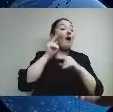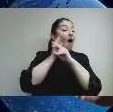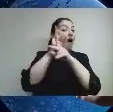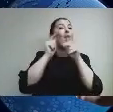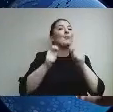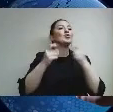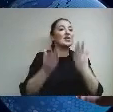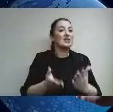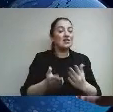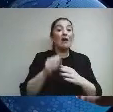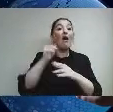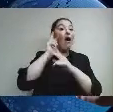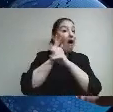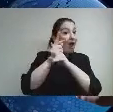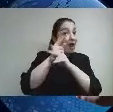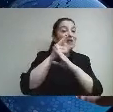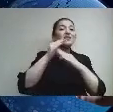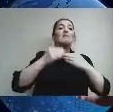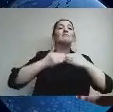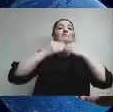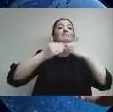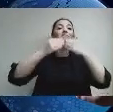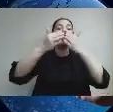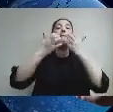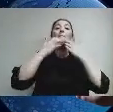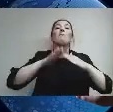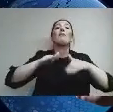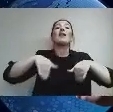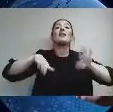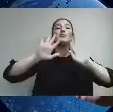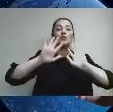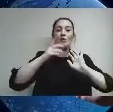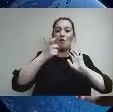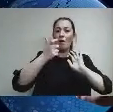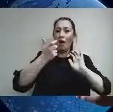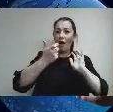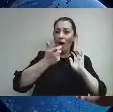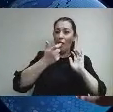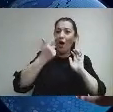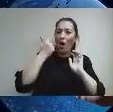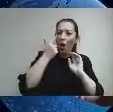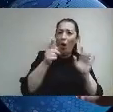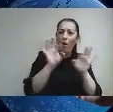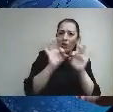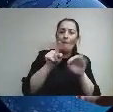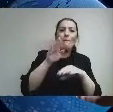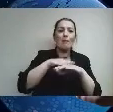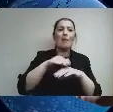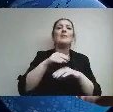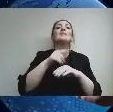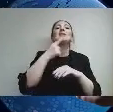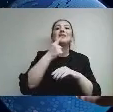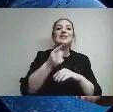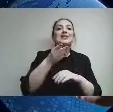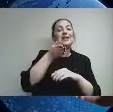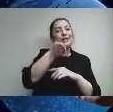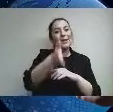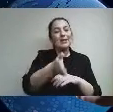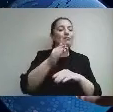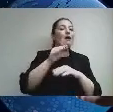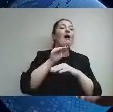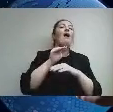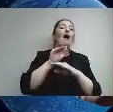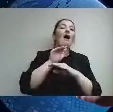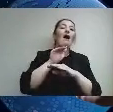When you see the conditions are ripe, you're going to take risk. Of course, access